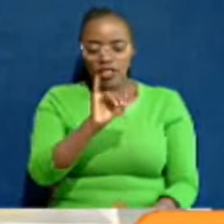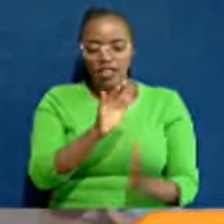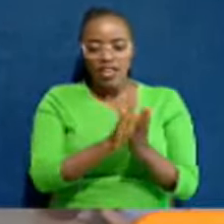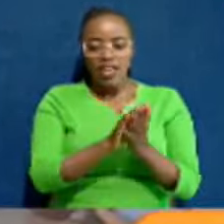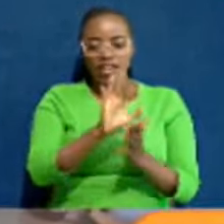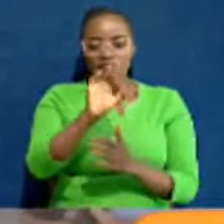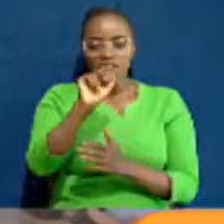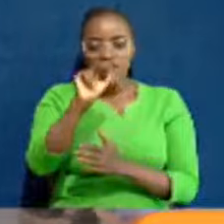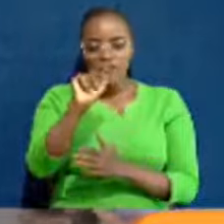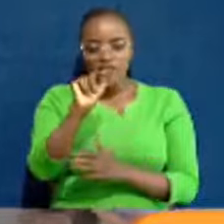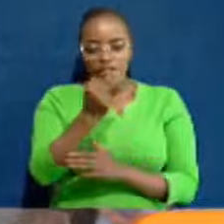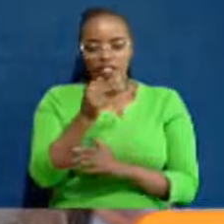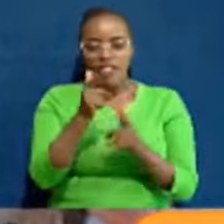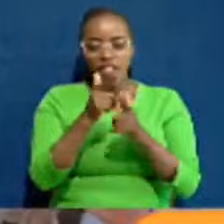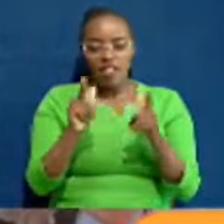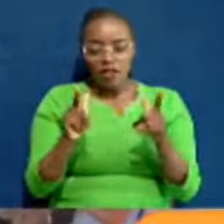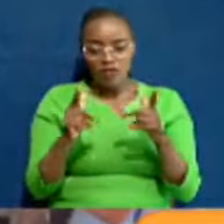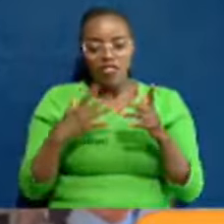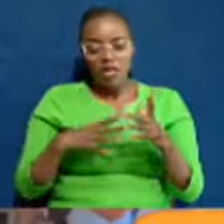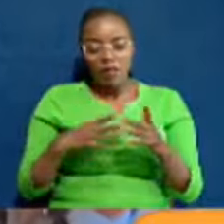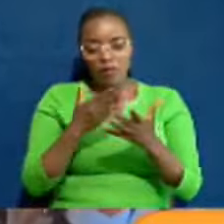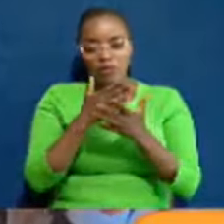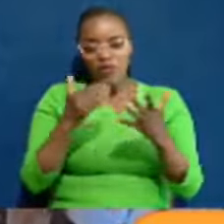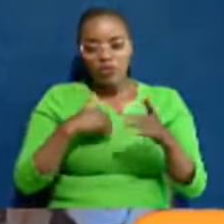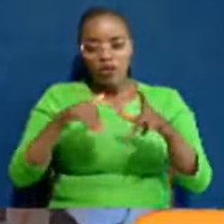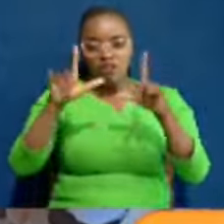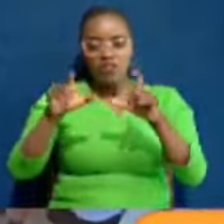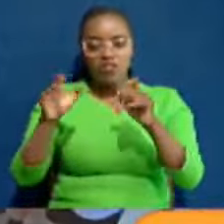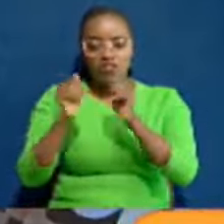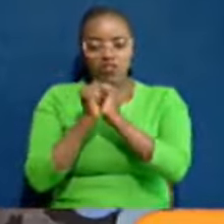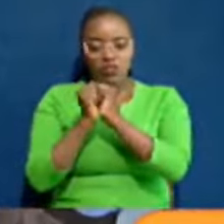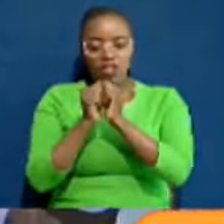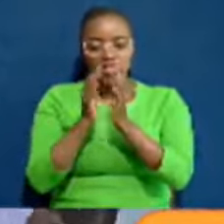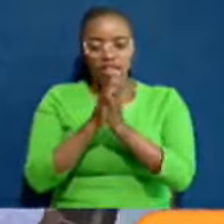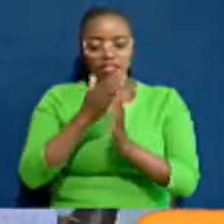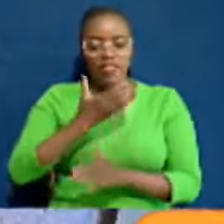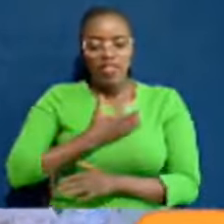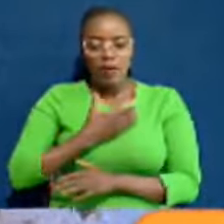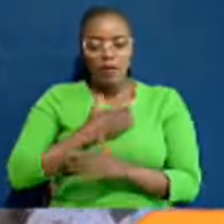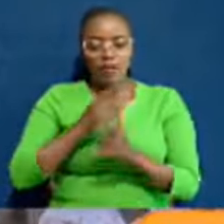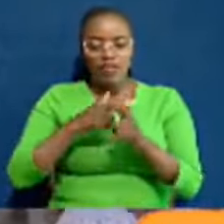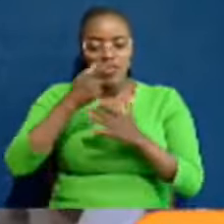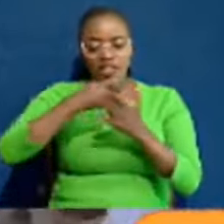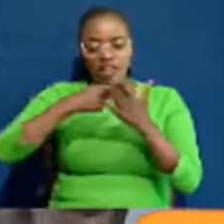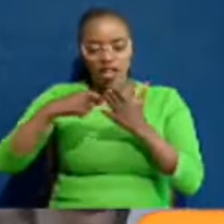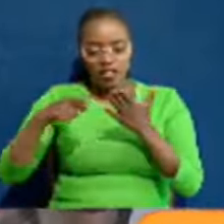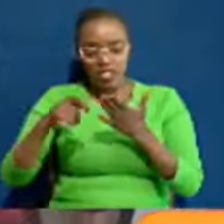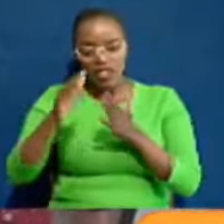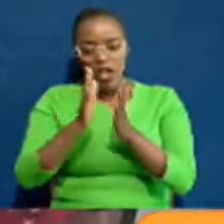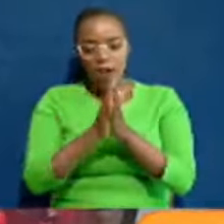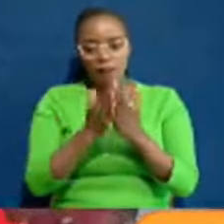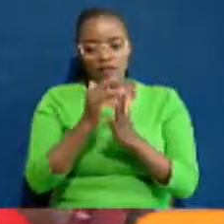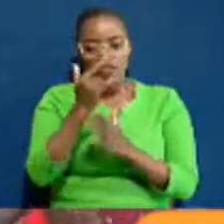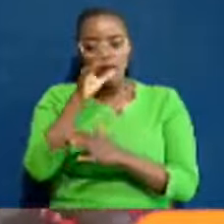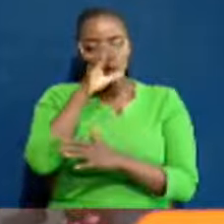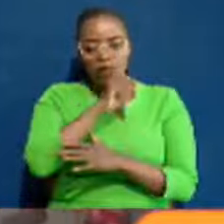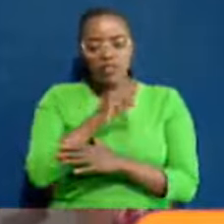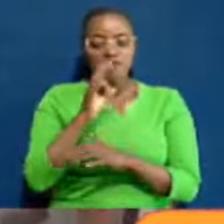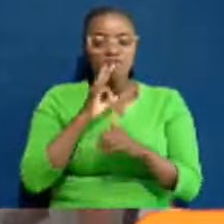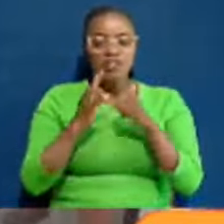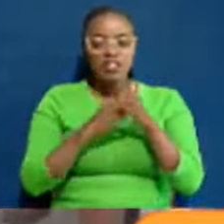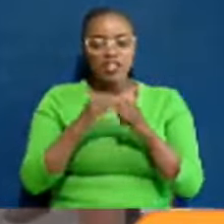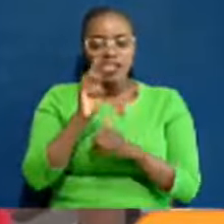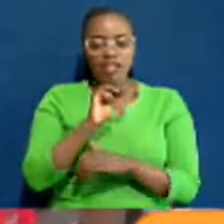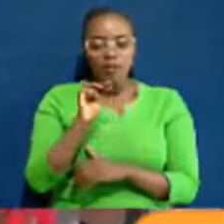medalists gave the people of Miramas a chance to take photos with them and their medals and also signed autographs. The only missing medalists were 800